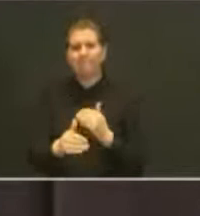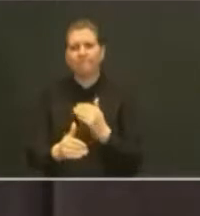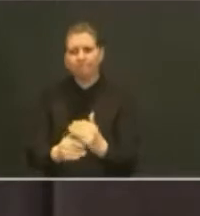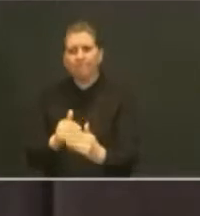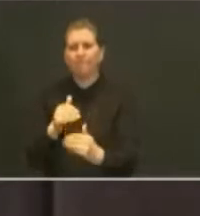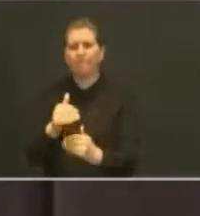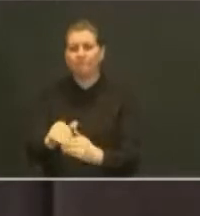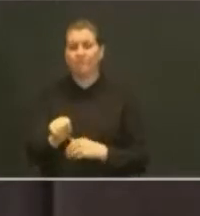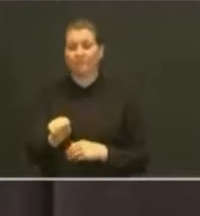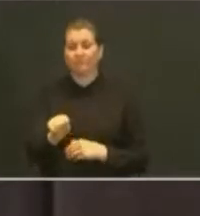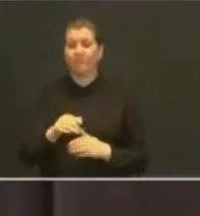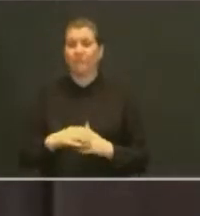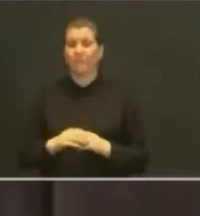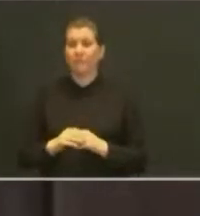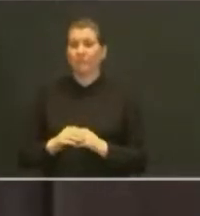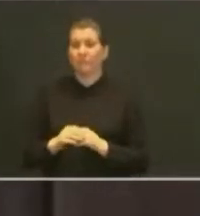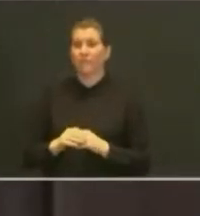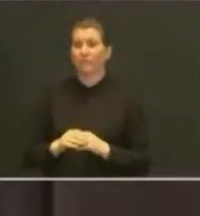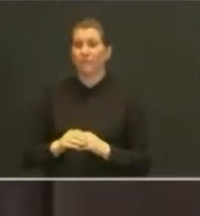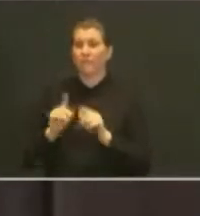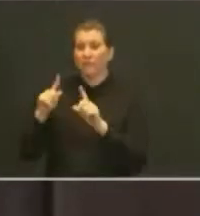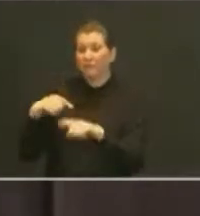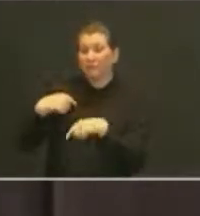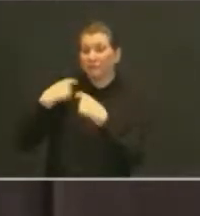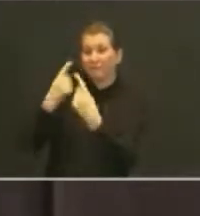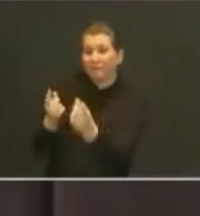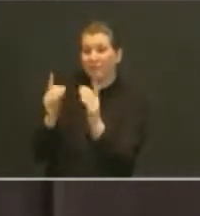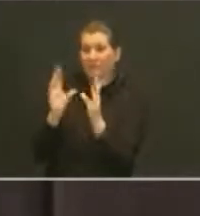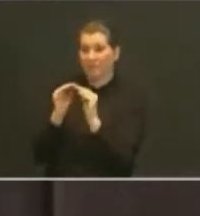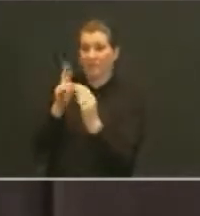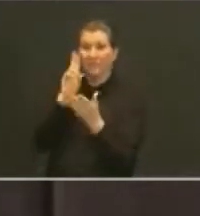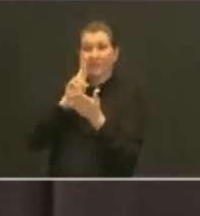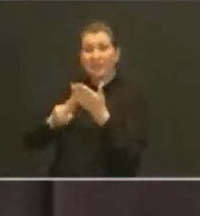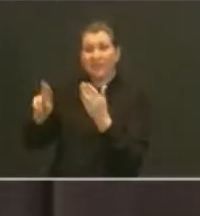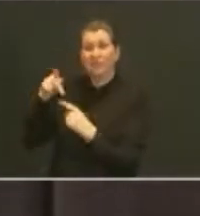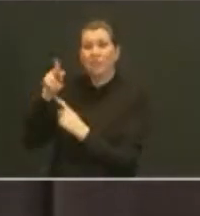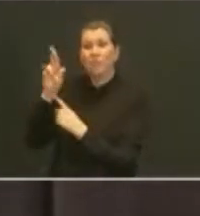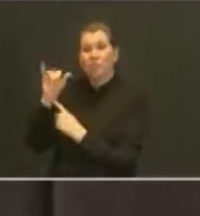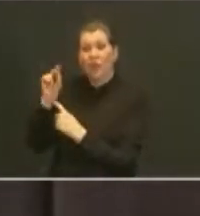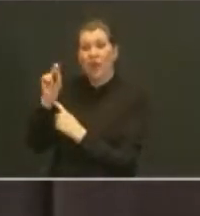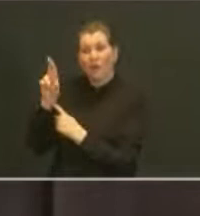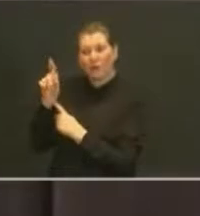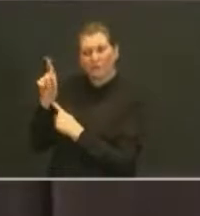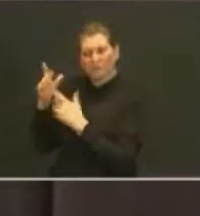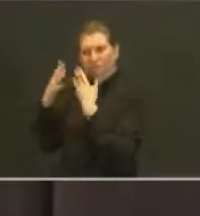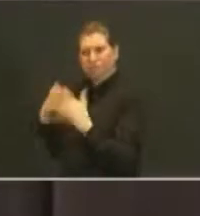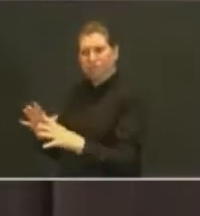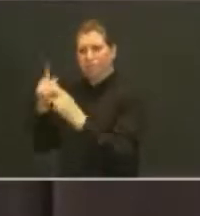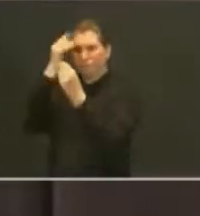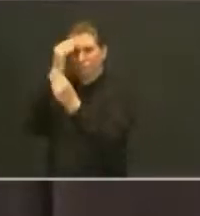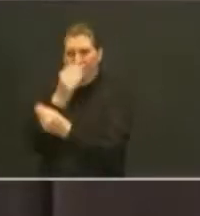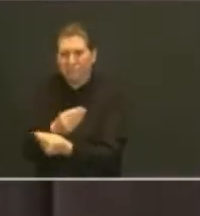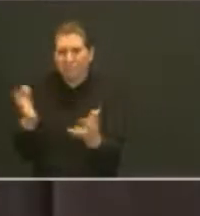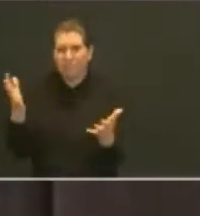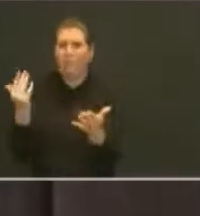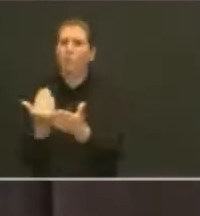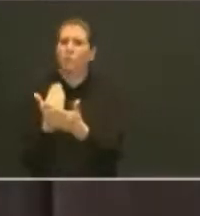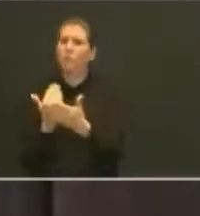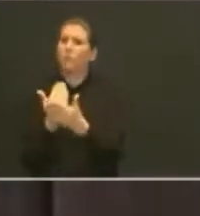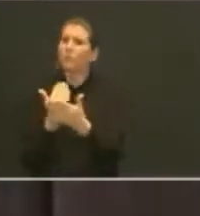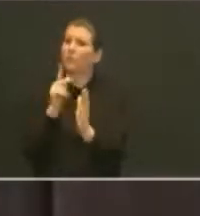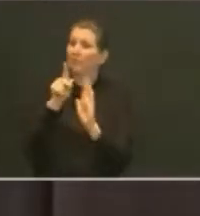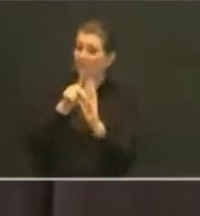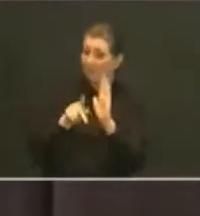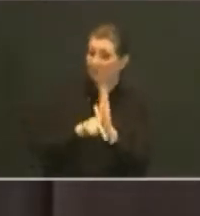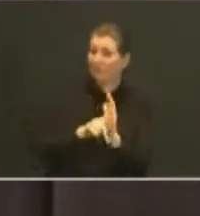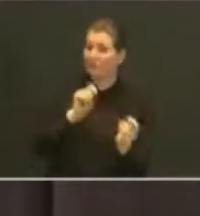press conferences, Secretary Pryor announced some incremental changes we were able to make in response to our data trends.